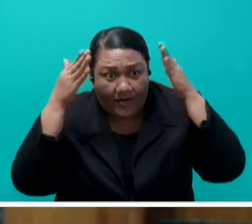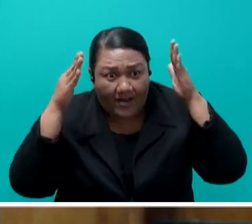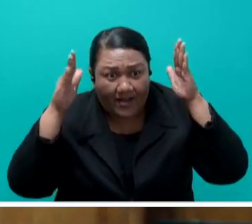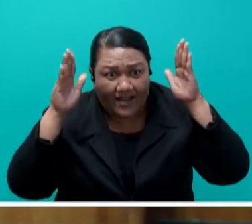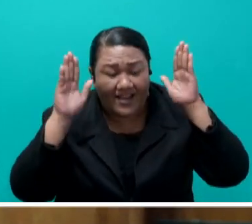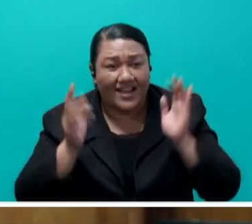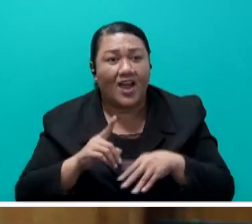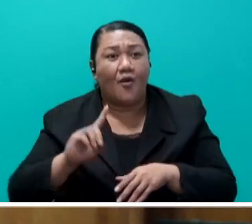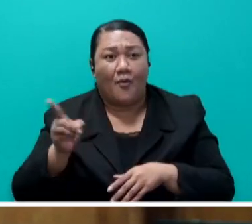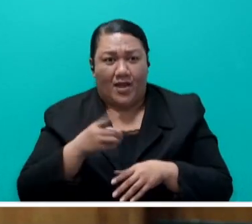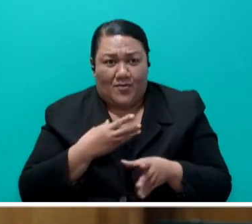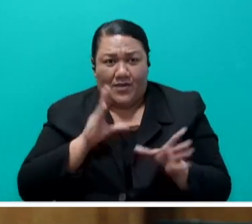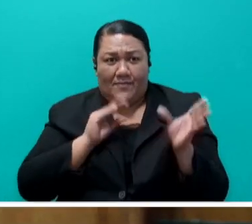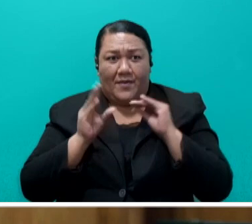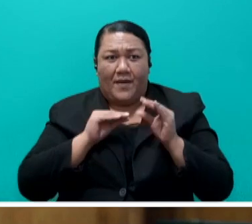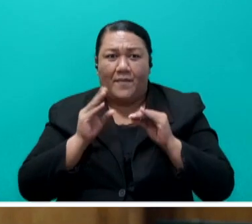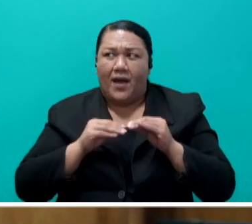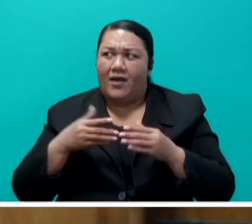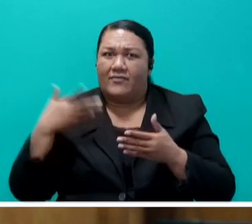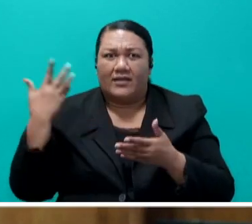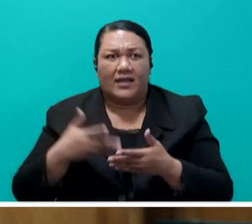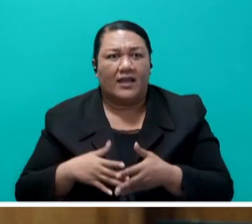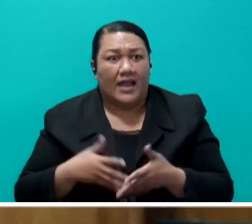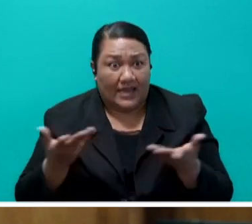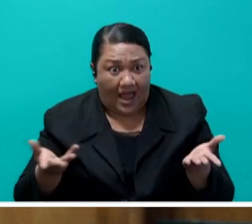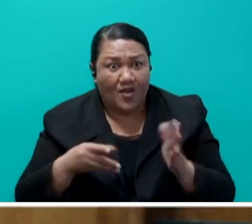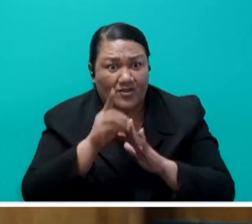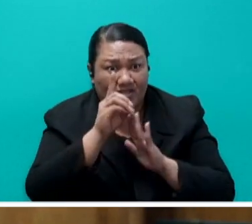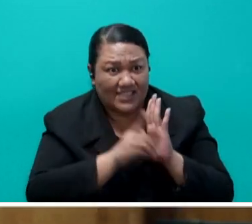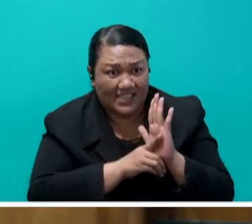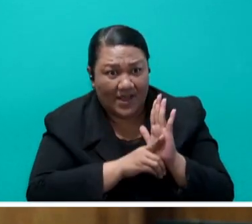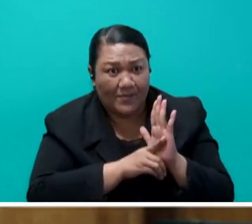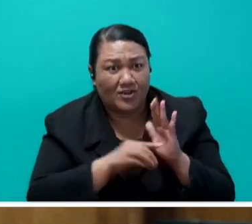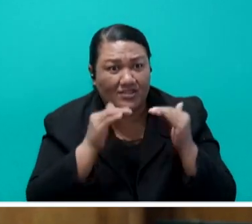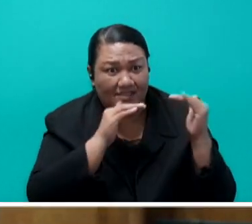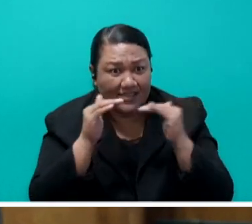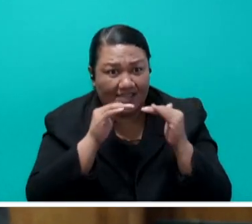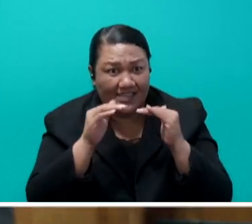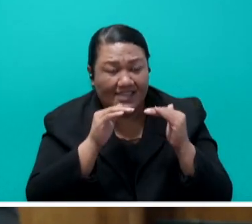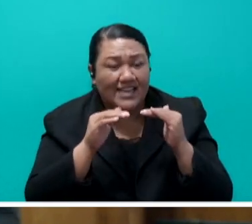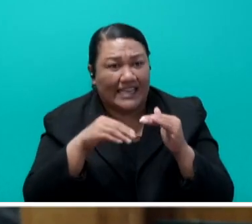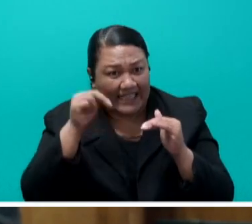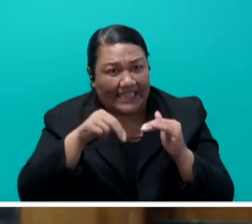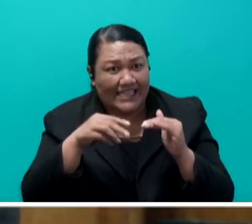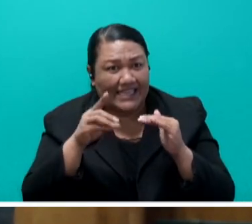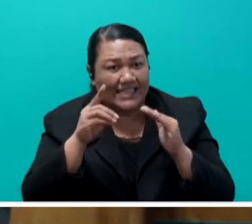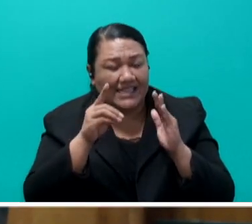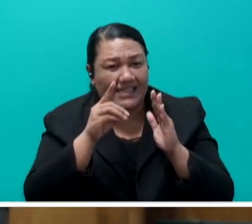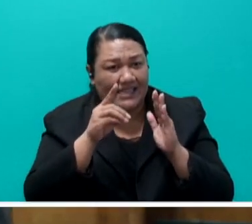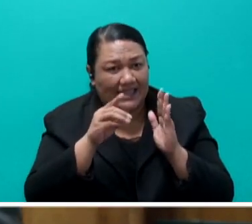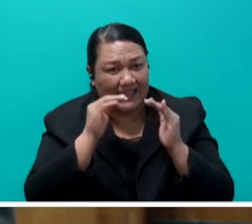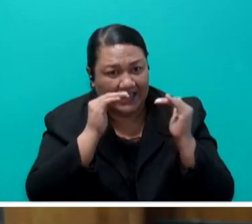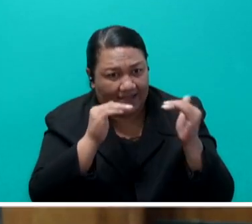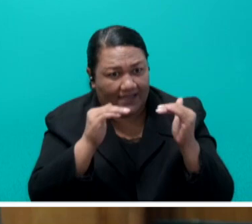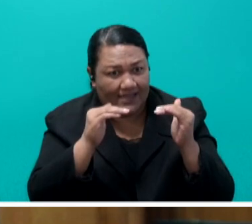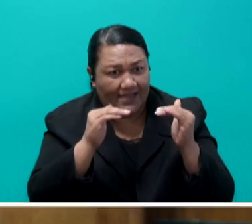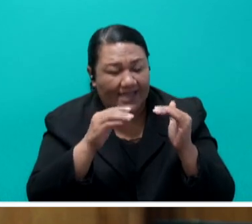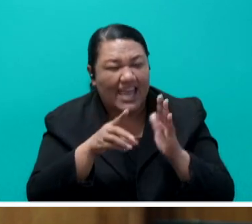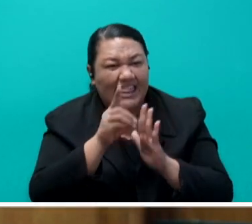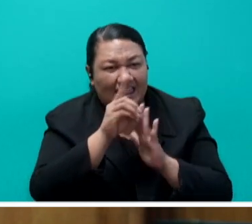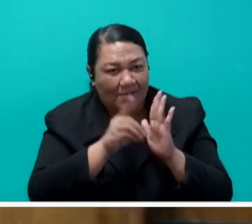is that there is new democracy in this country now. There is new democracy in this country. In the whole